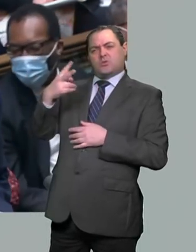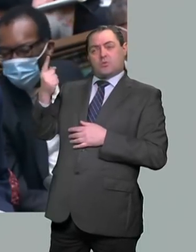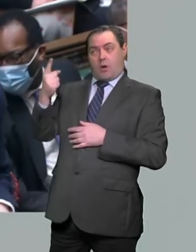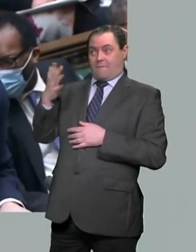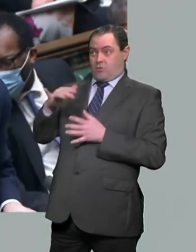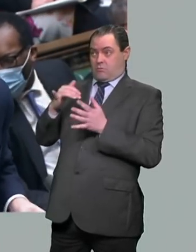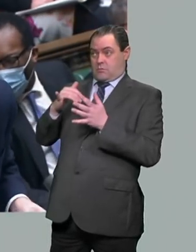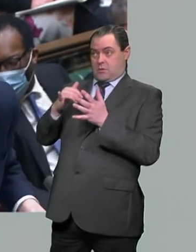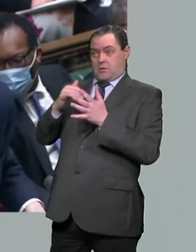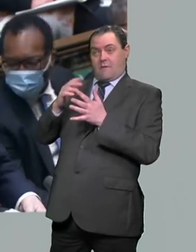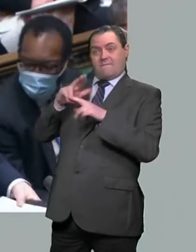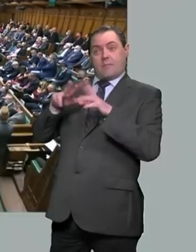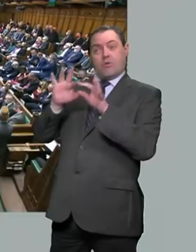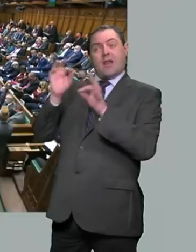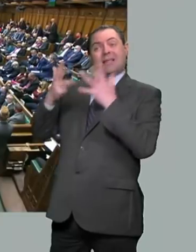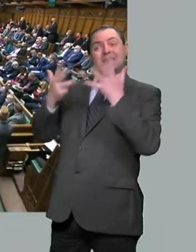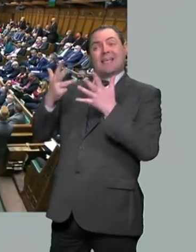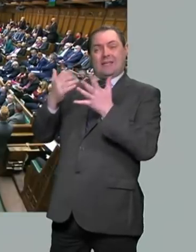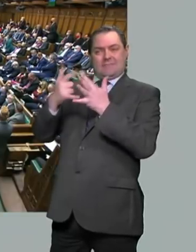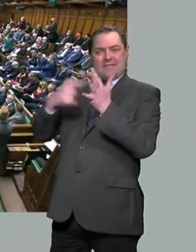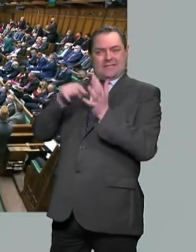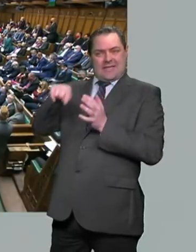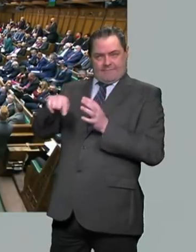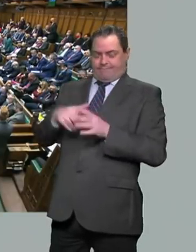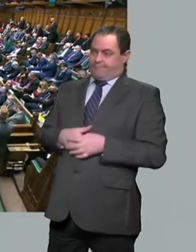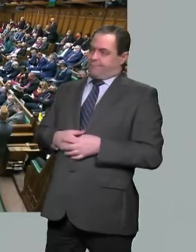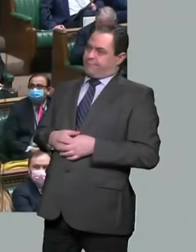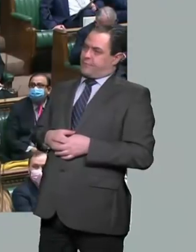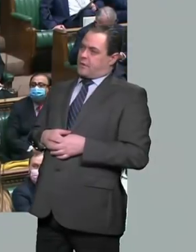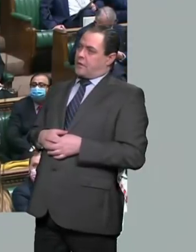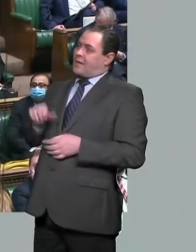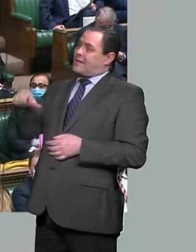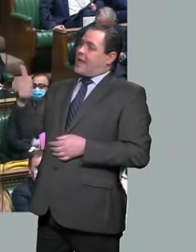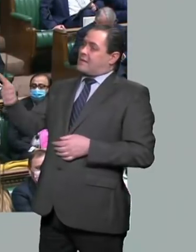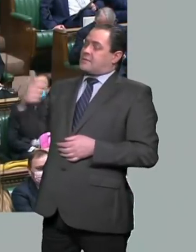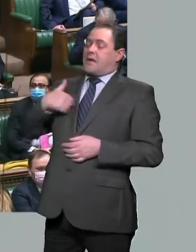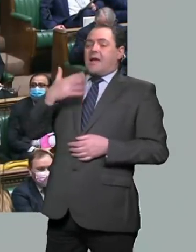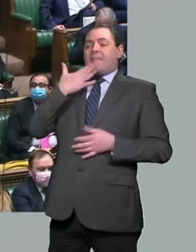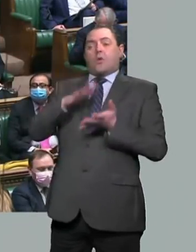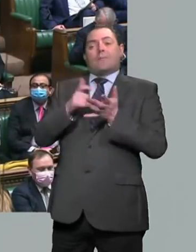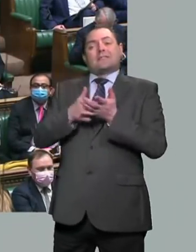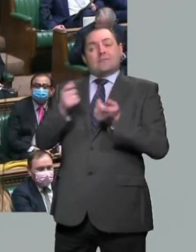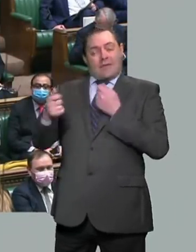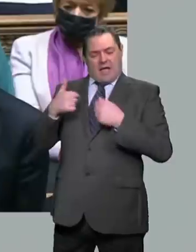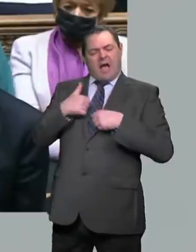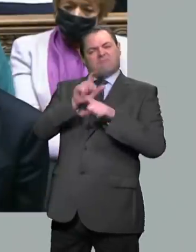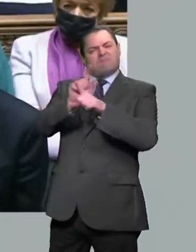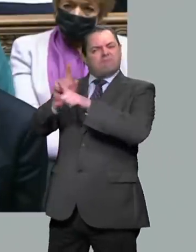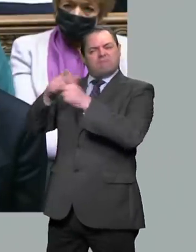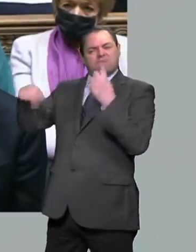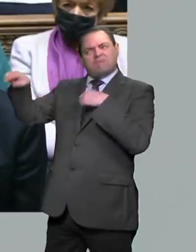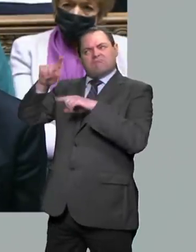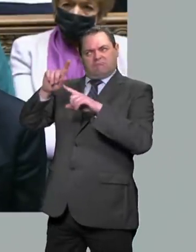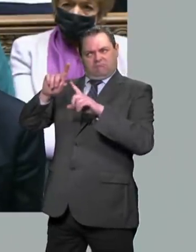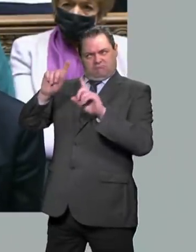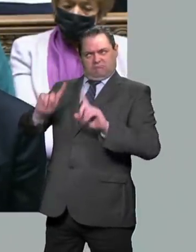Saturday, the 19th of February. Alex Sherbel. Thank you, Mr. Speaker. I was out this weekend speaking to a